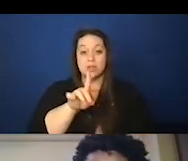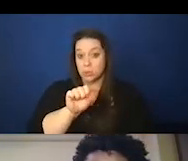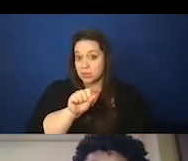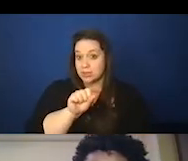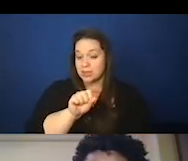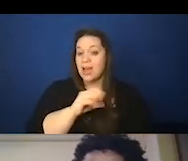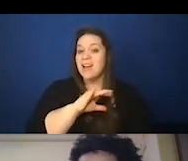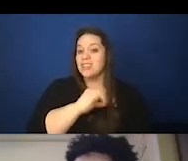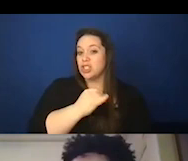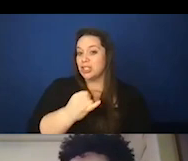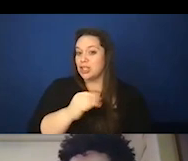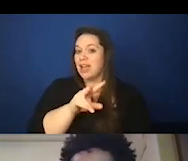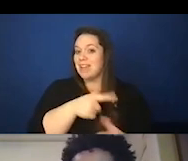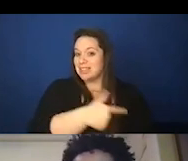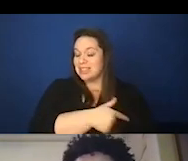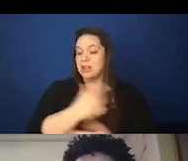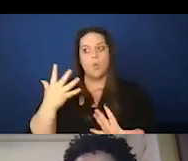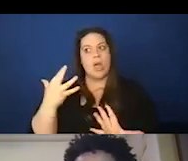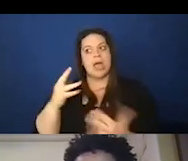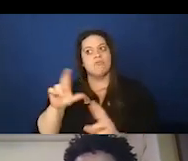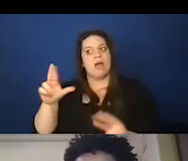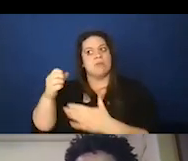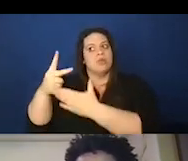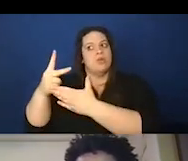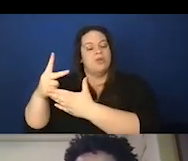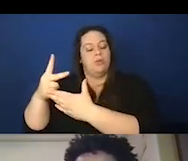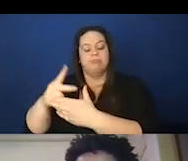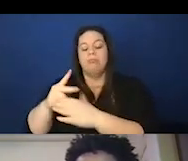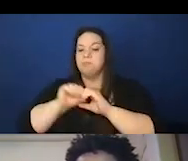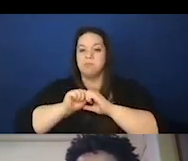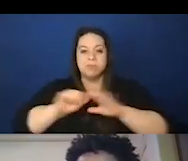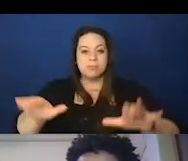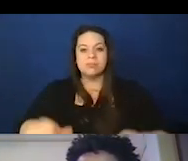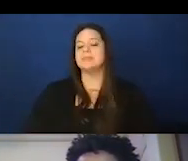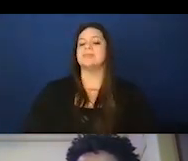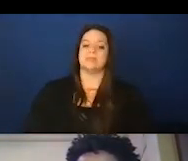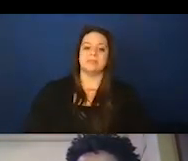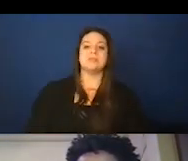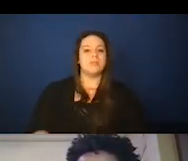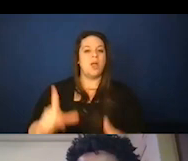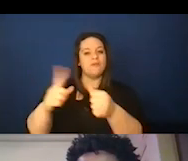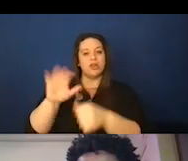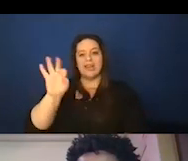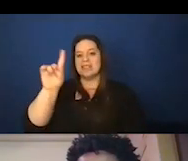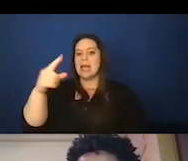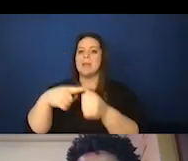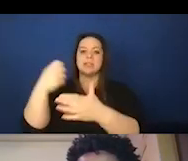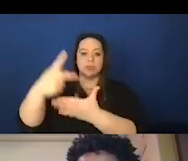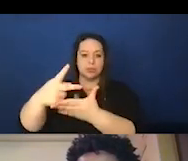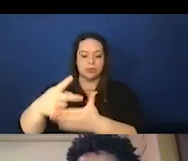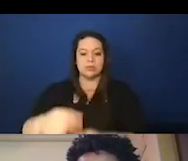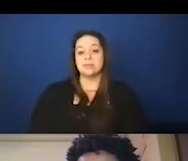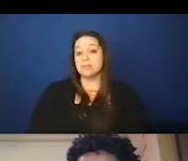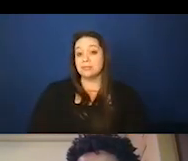the J&J vaccine. They have that waiting in a warehouse for the FDA to grant approval. And the president